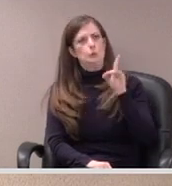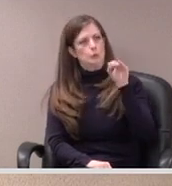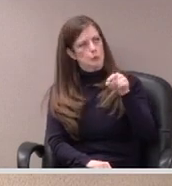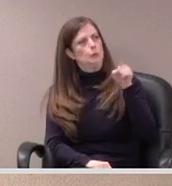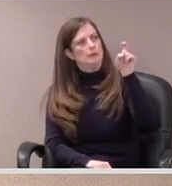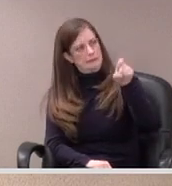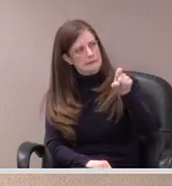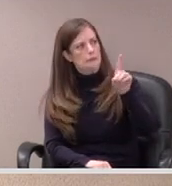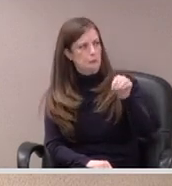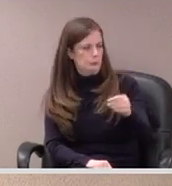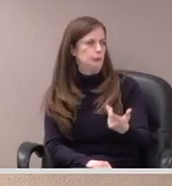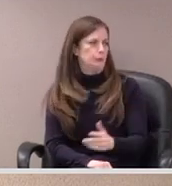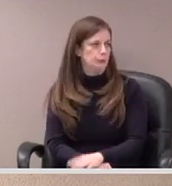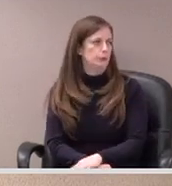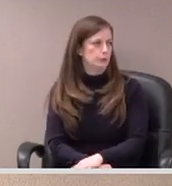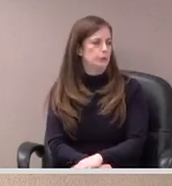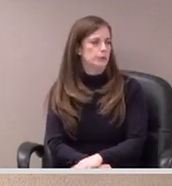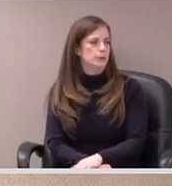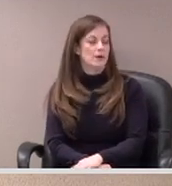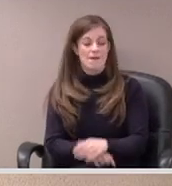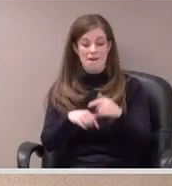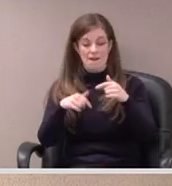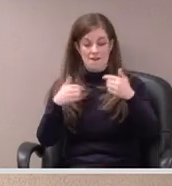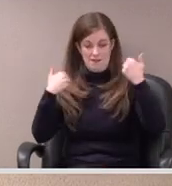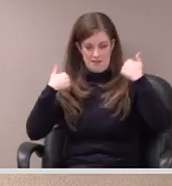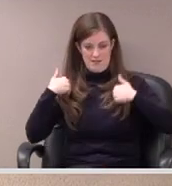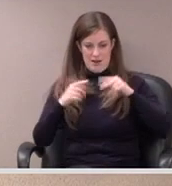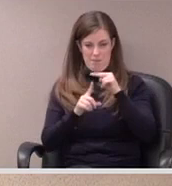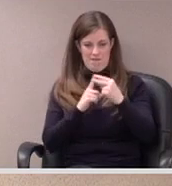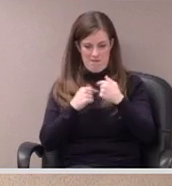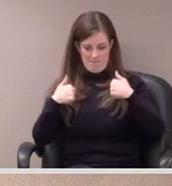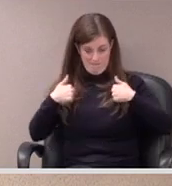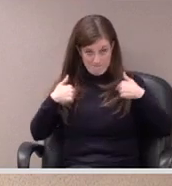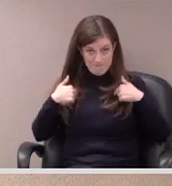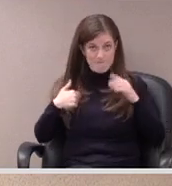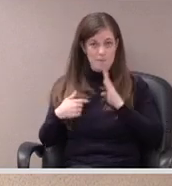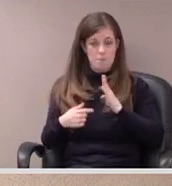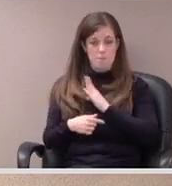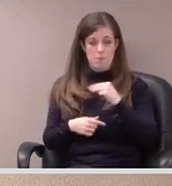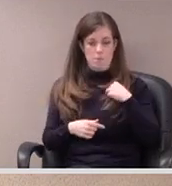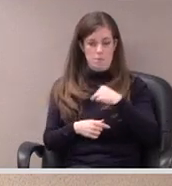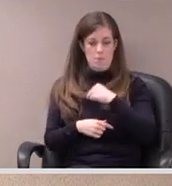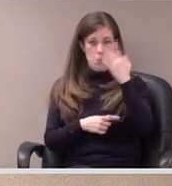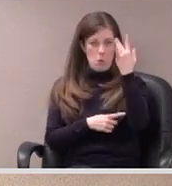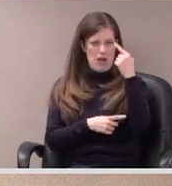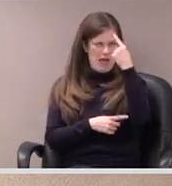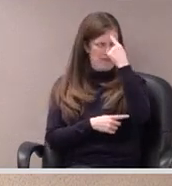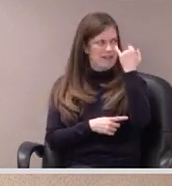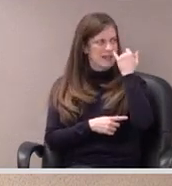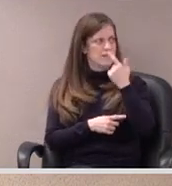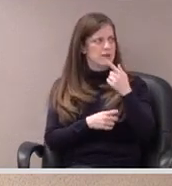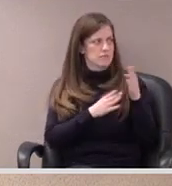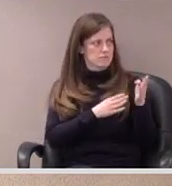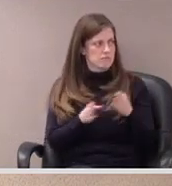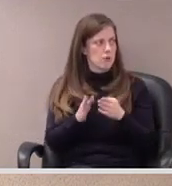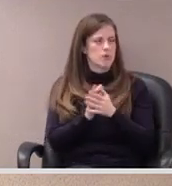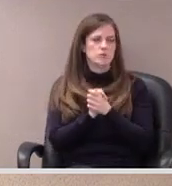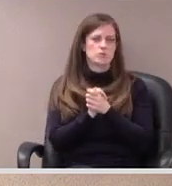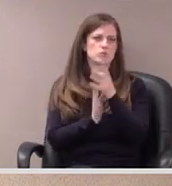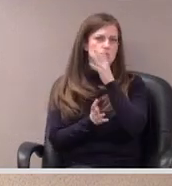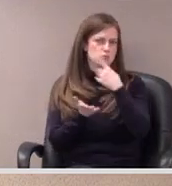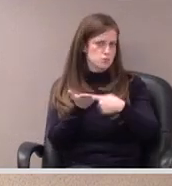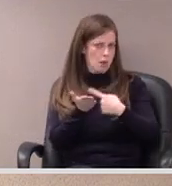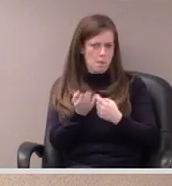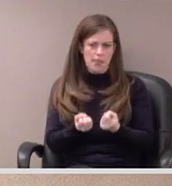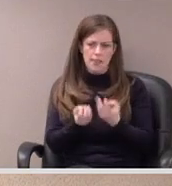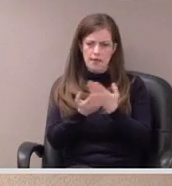be done coming from this board member. Because I think if we're going to talk about a lot